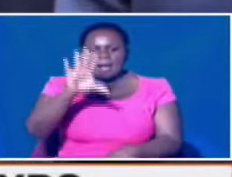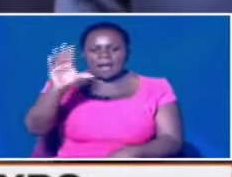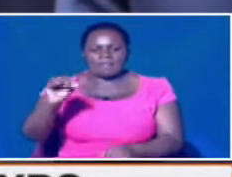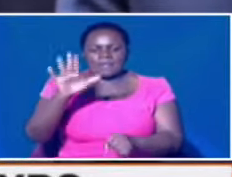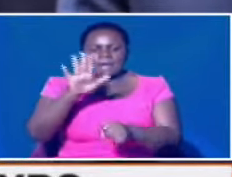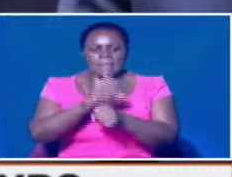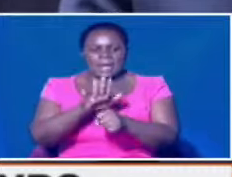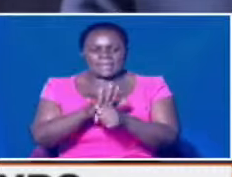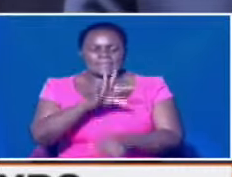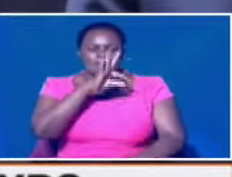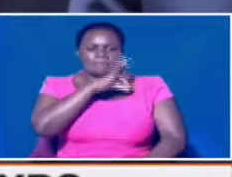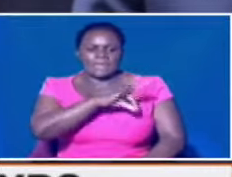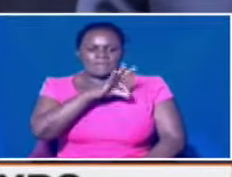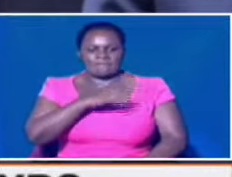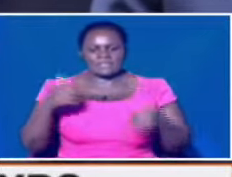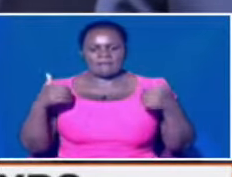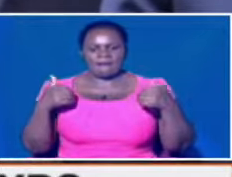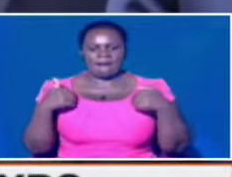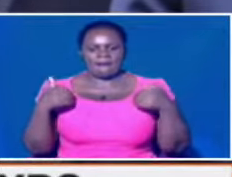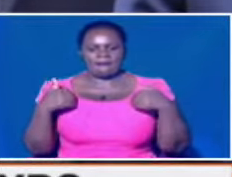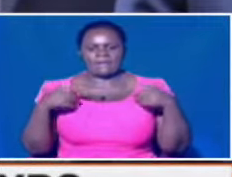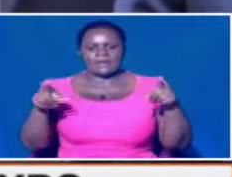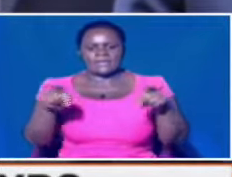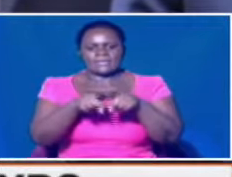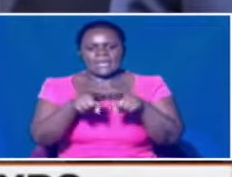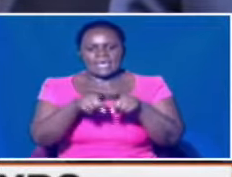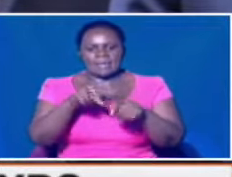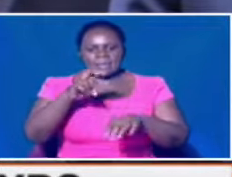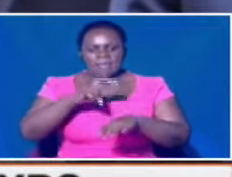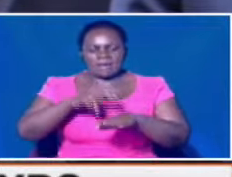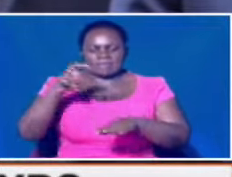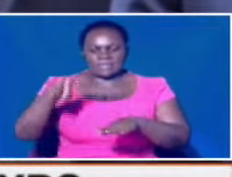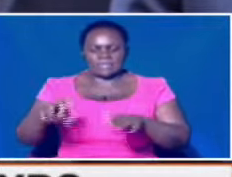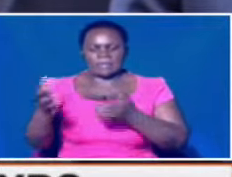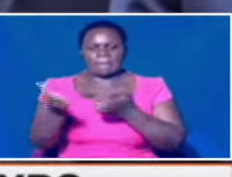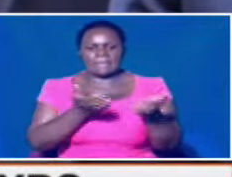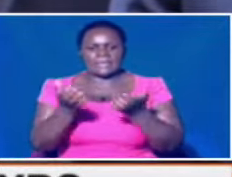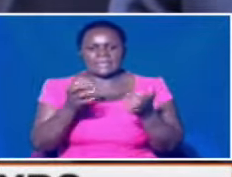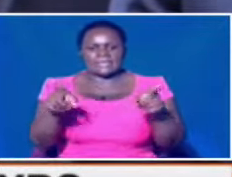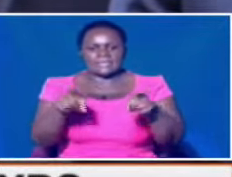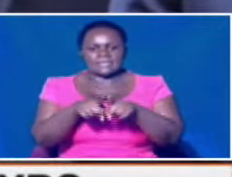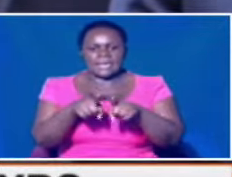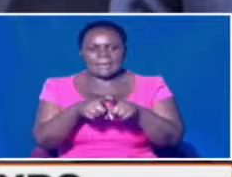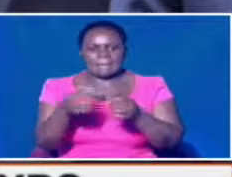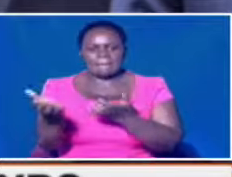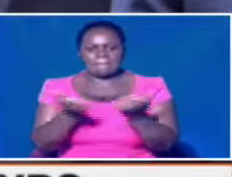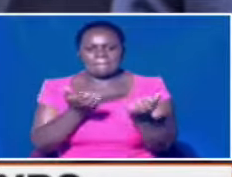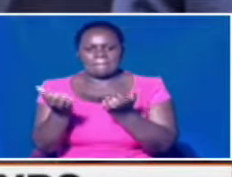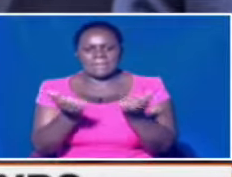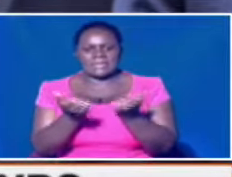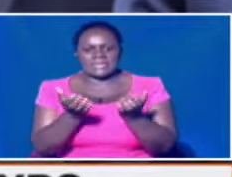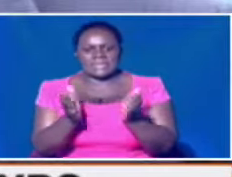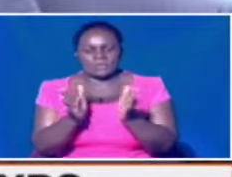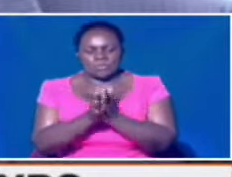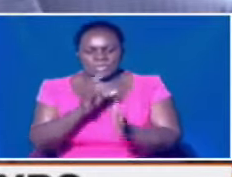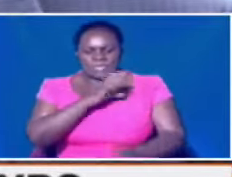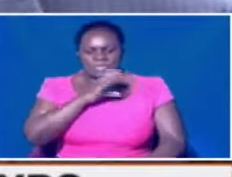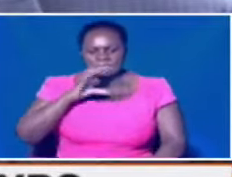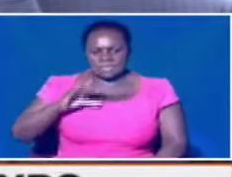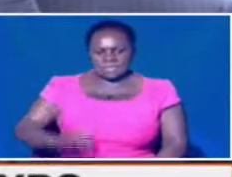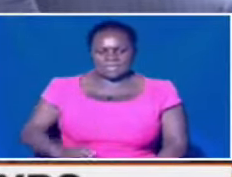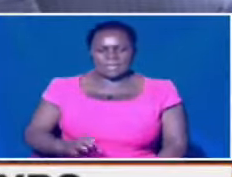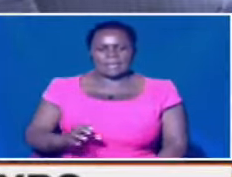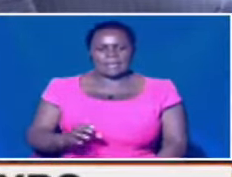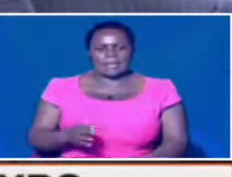of benefits and a lot of advantages for trade and even trading with China. At